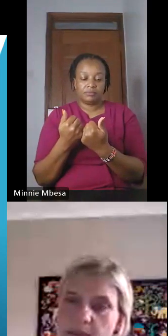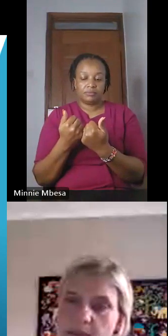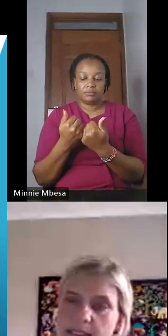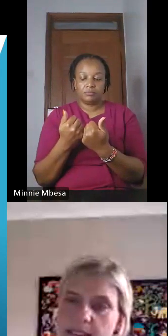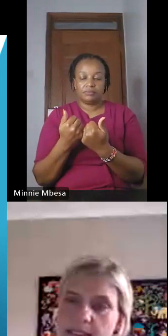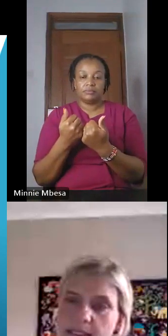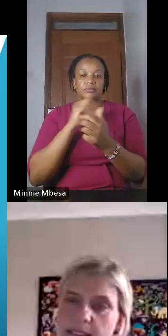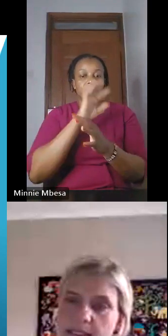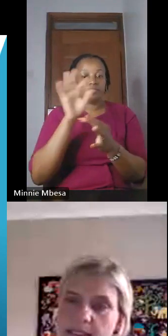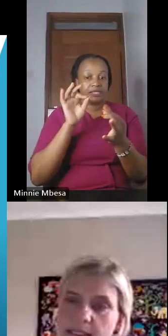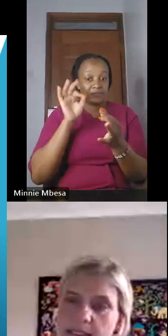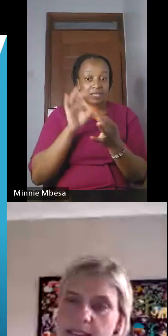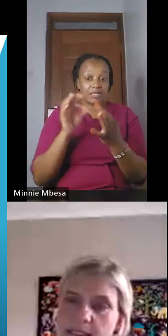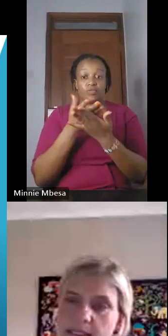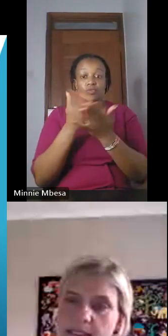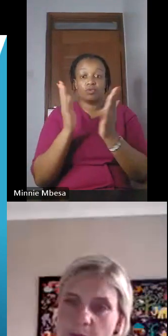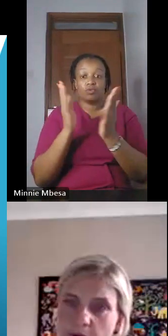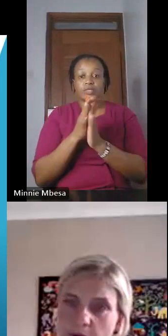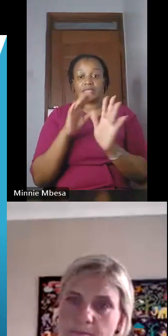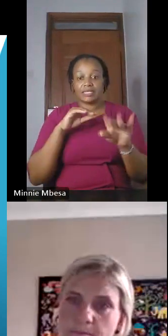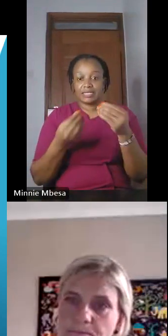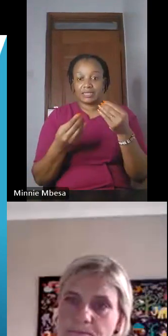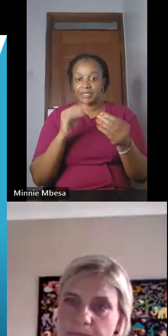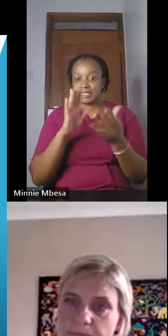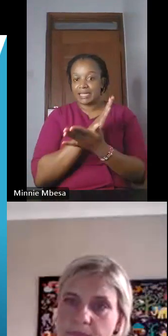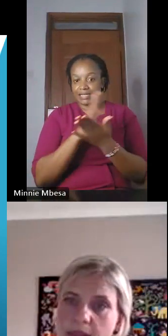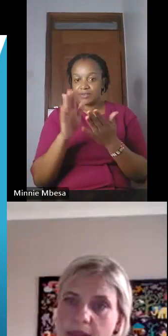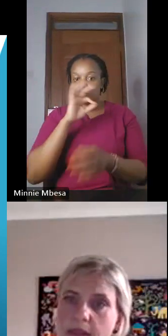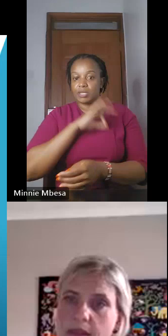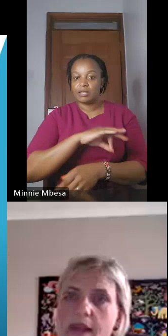in the disability sector, to benefit from the program?